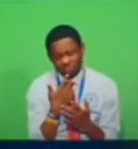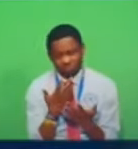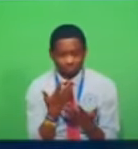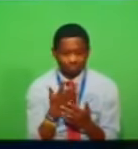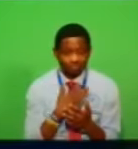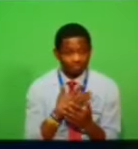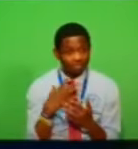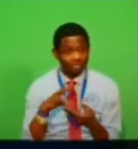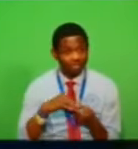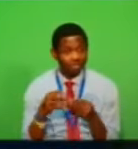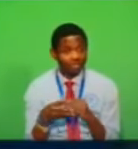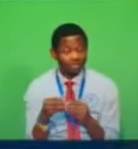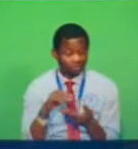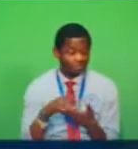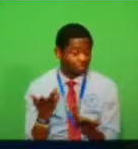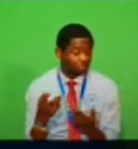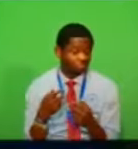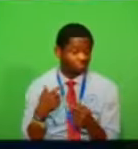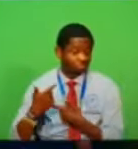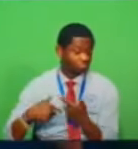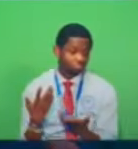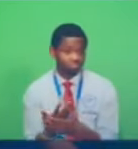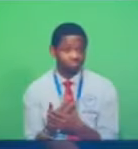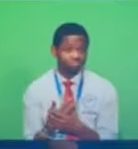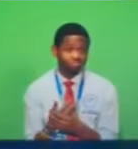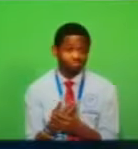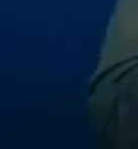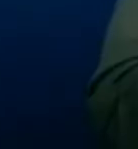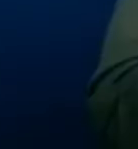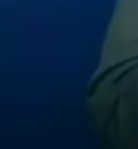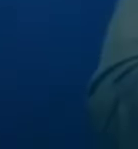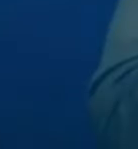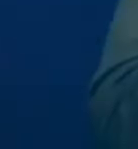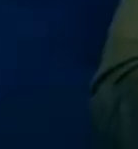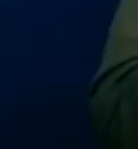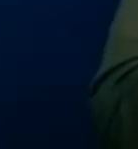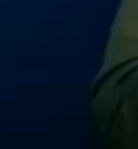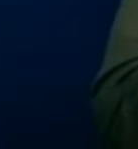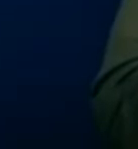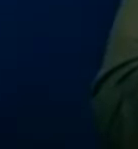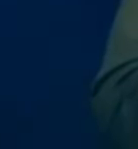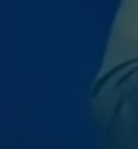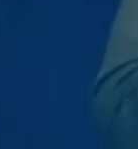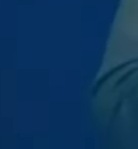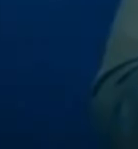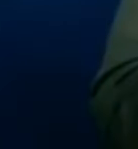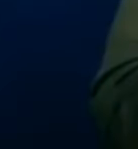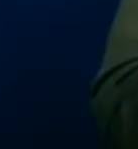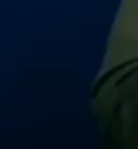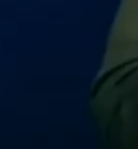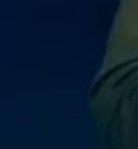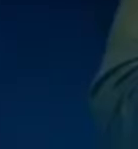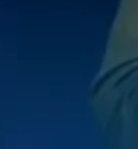my story is a story of grace. I think Professor Kodia's story about his mother and his father resonates very much with